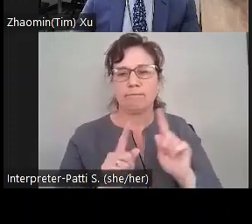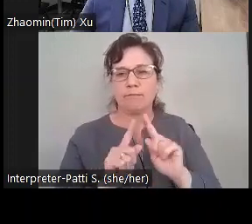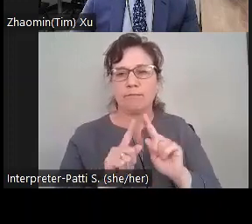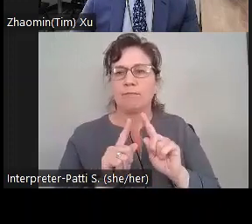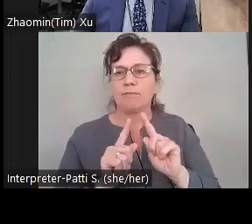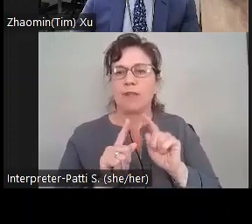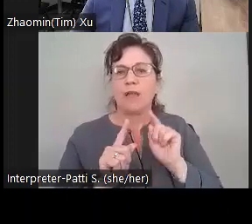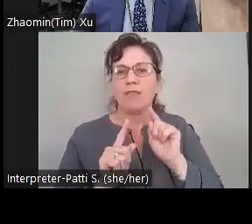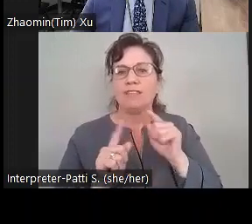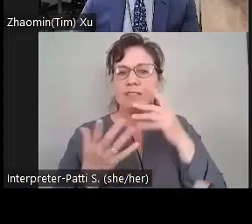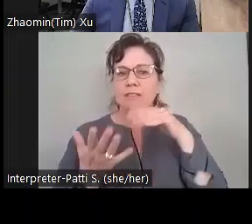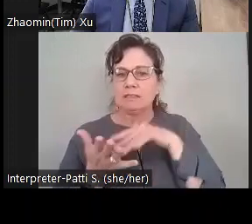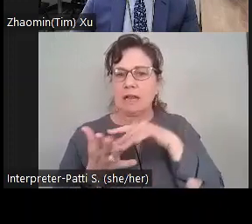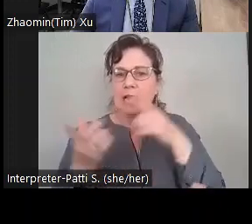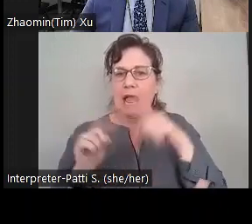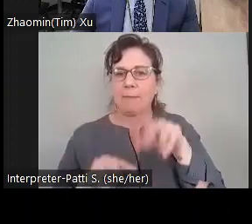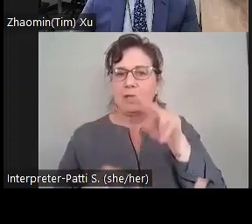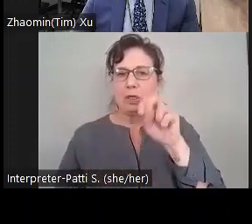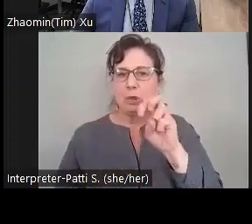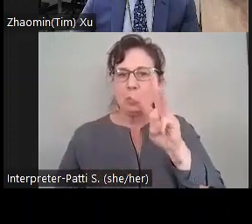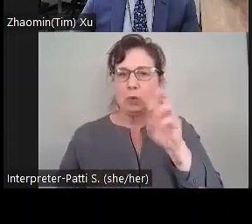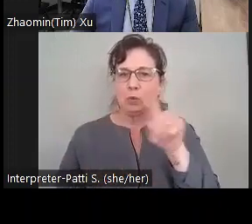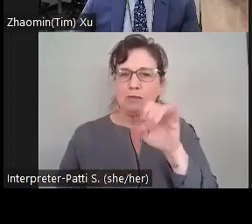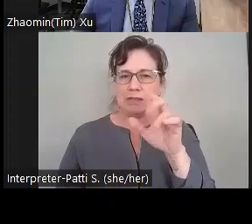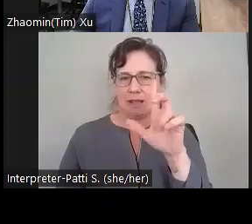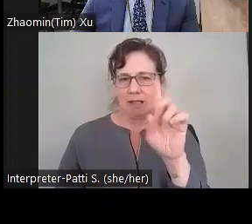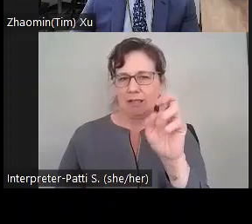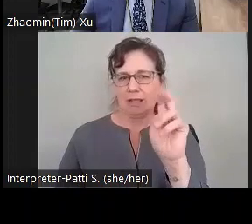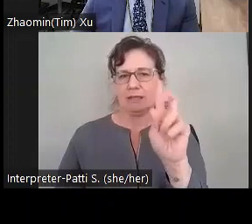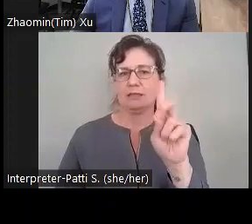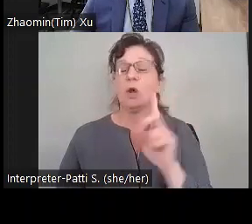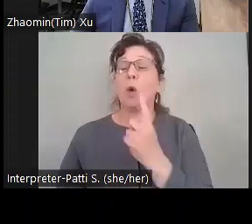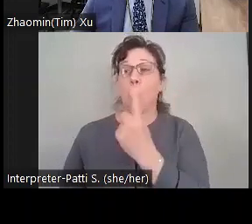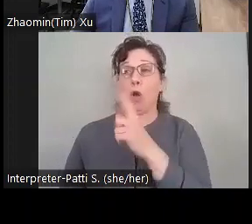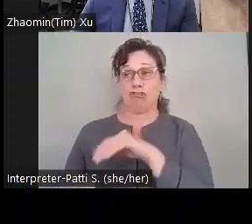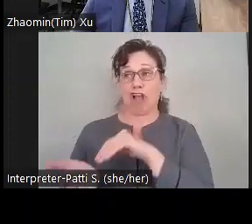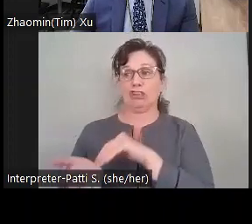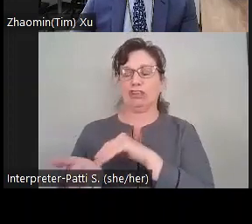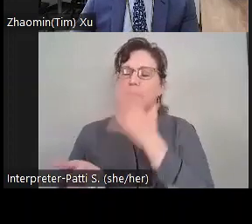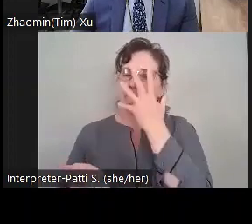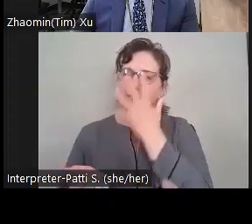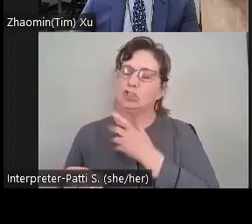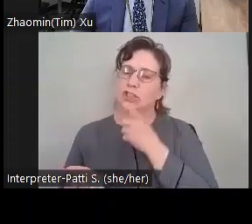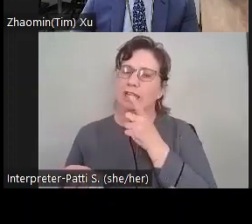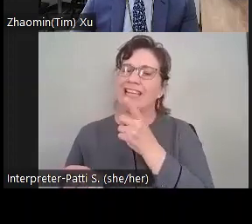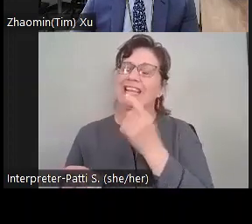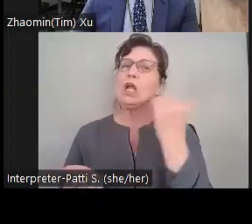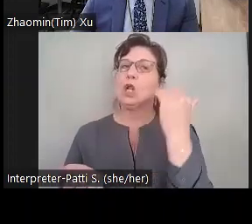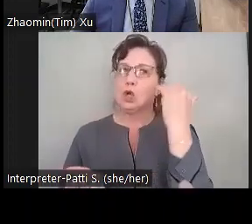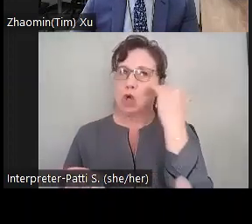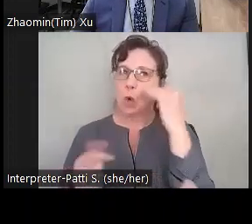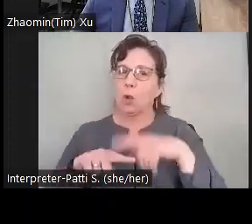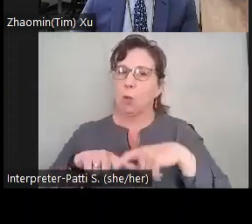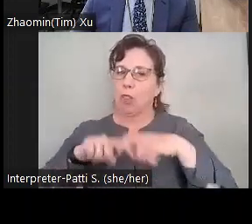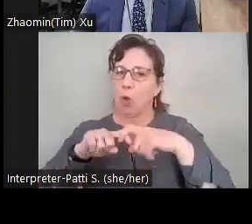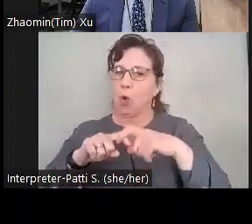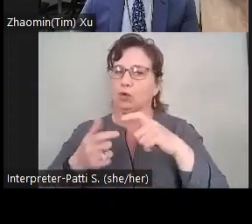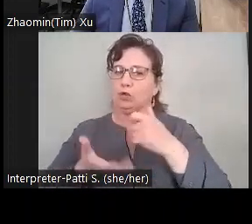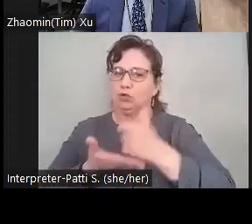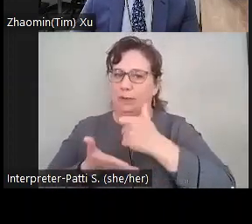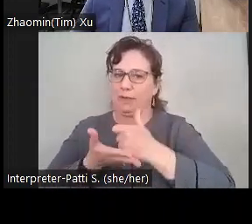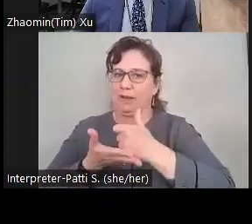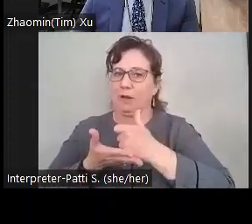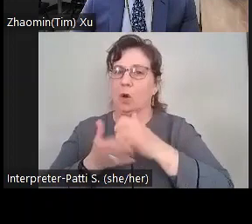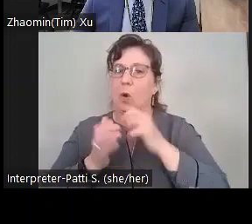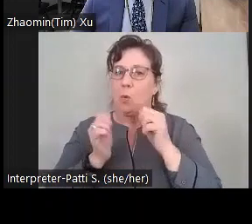New Zealand in the 1950s and 70s where a doctor knowingly withheld treatment for cervical dysplasia in about 130 women.